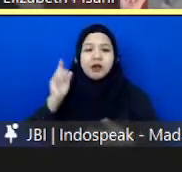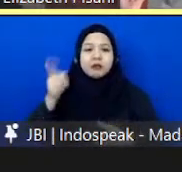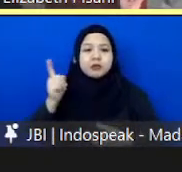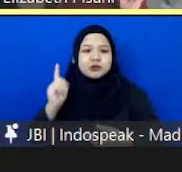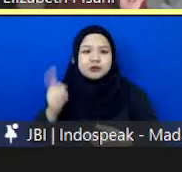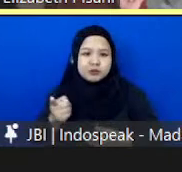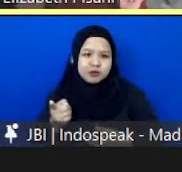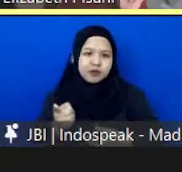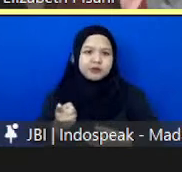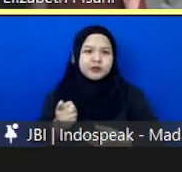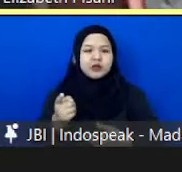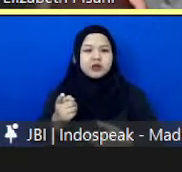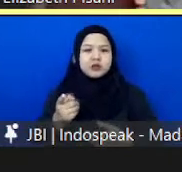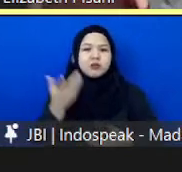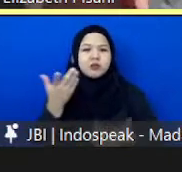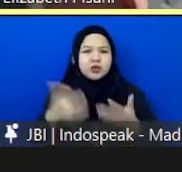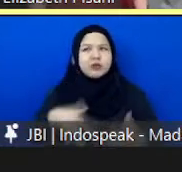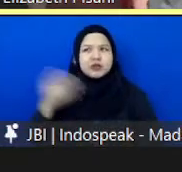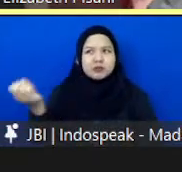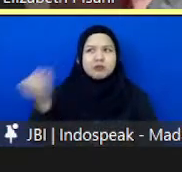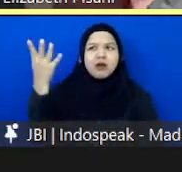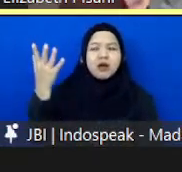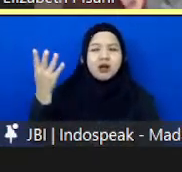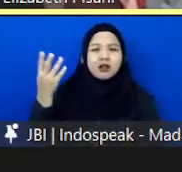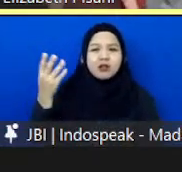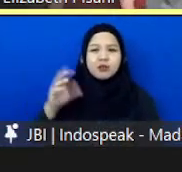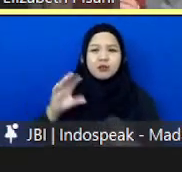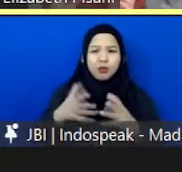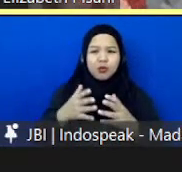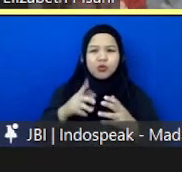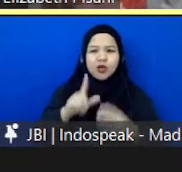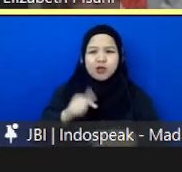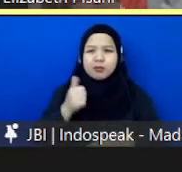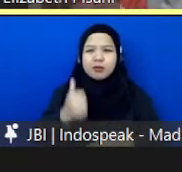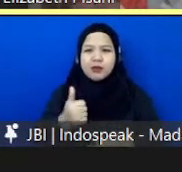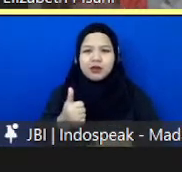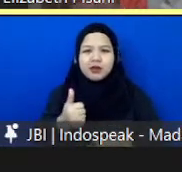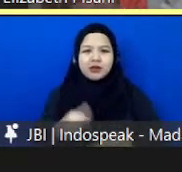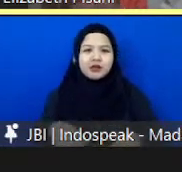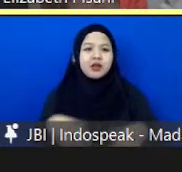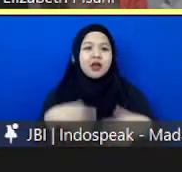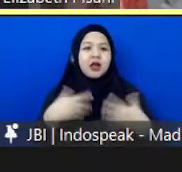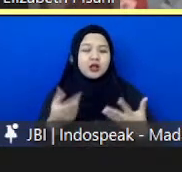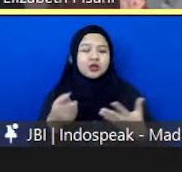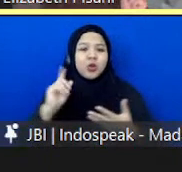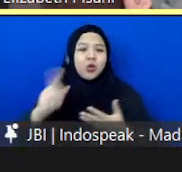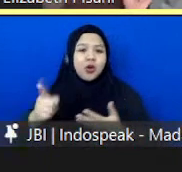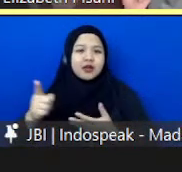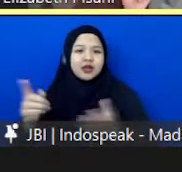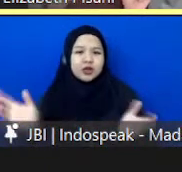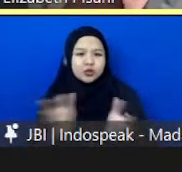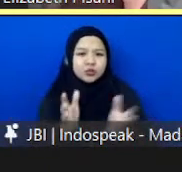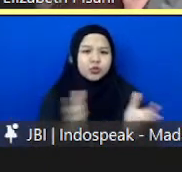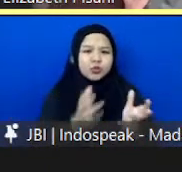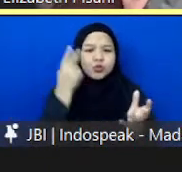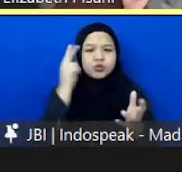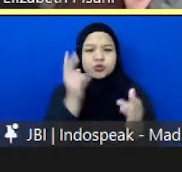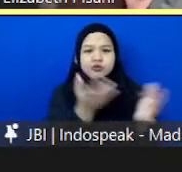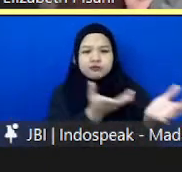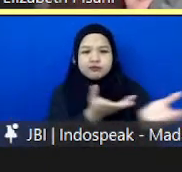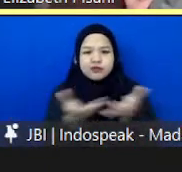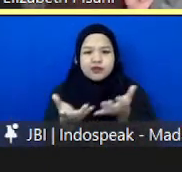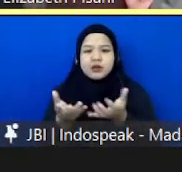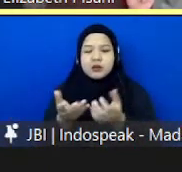be a better product, but they're pushed towards that by healthcare providers who are also